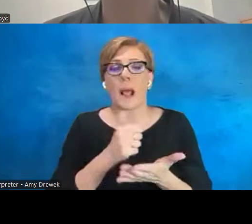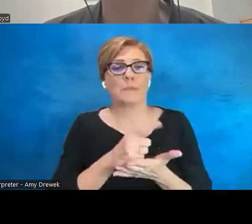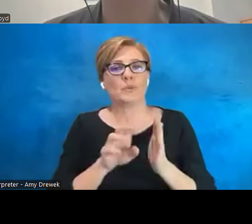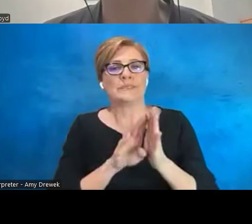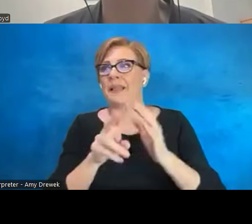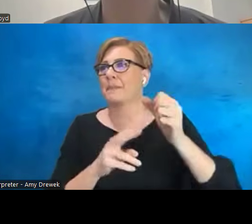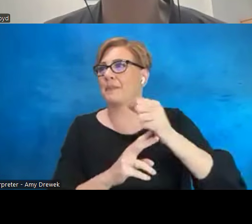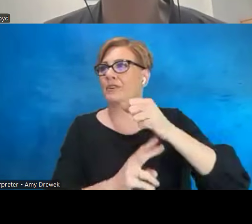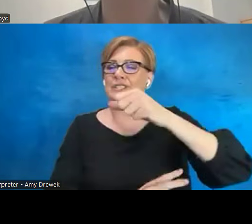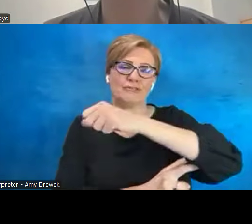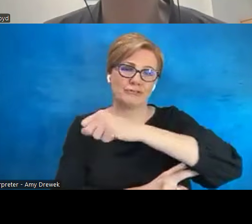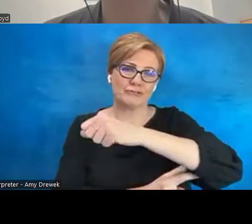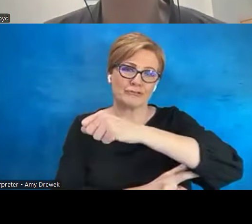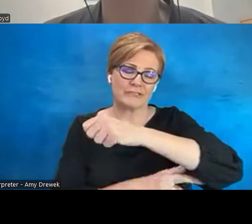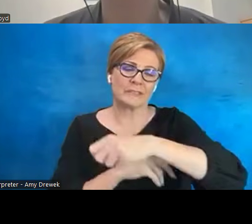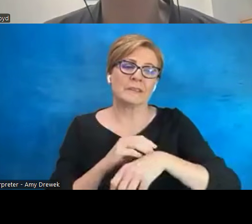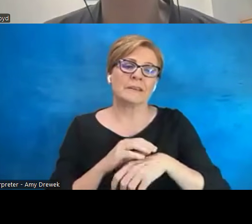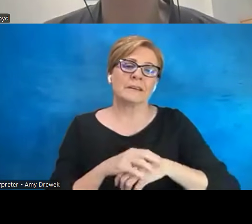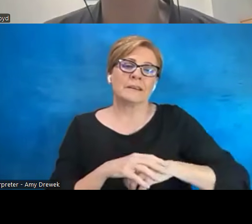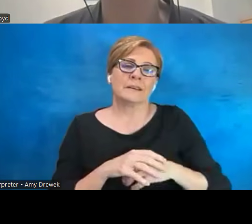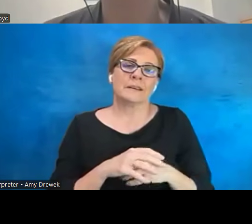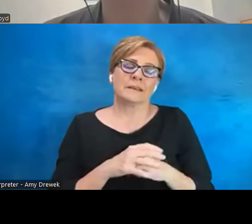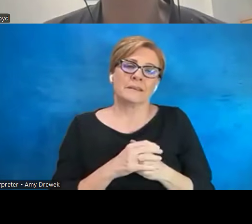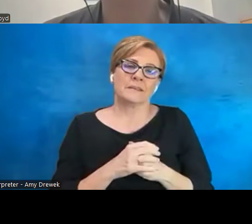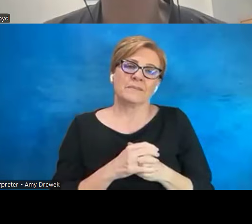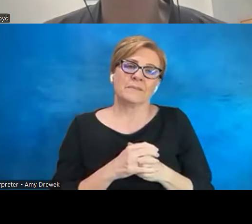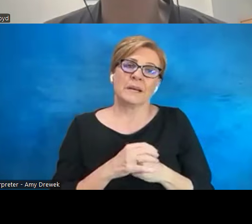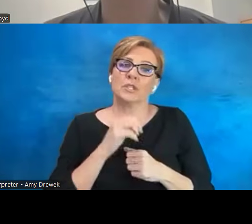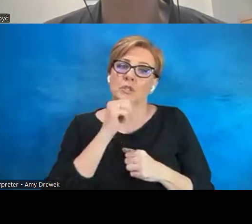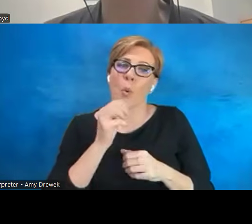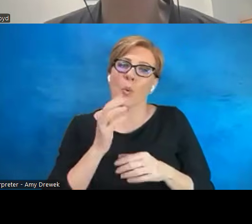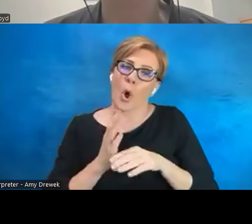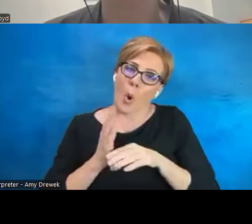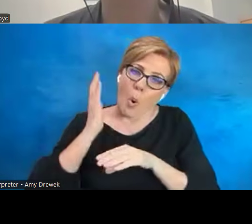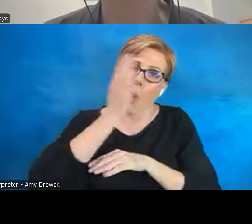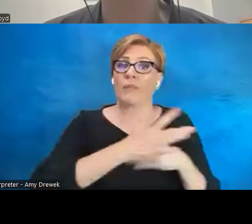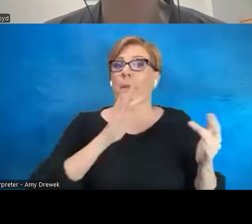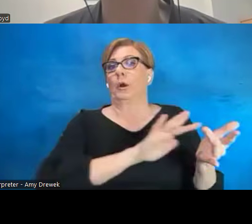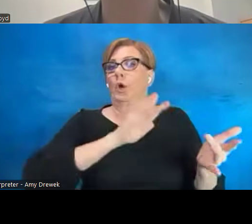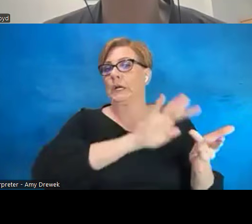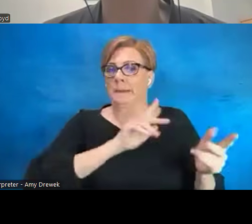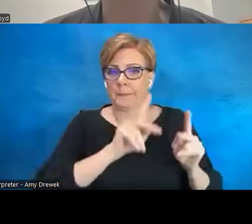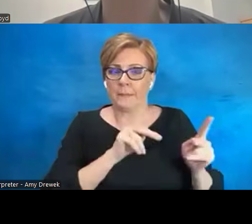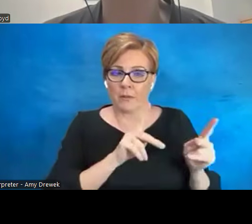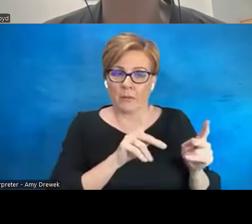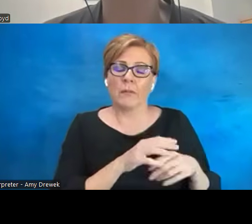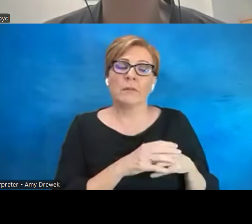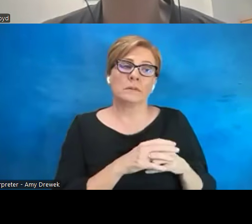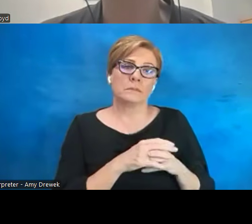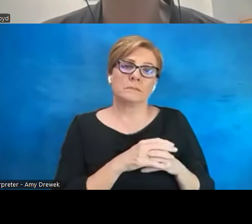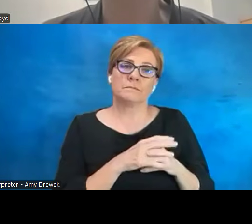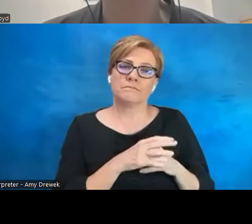not burden the good people that you know who are your contacts. Like Stacy was saying, trying to really focus on just the